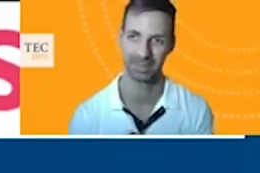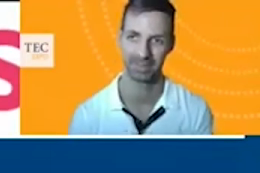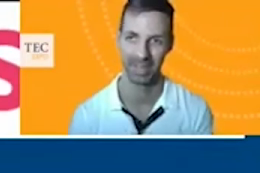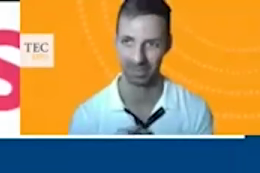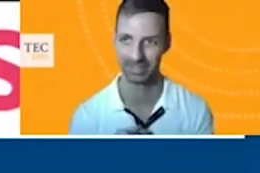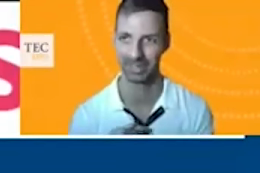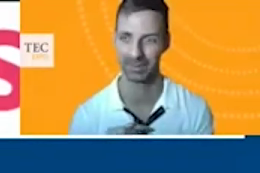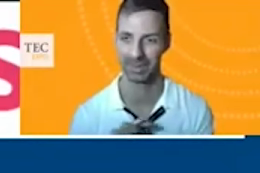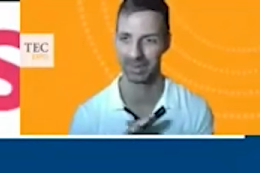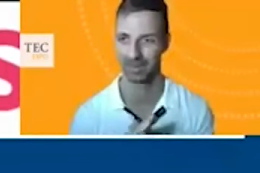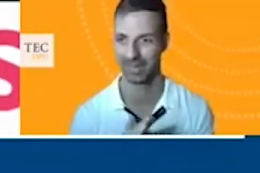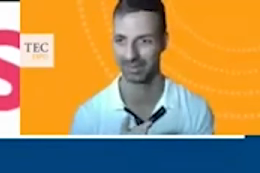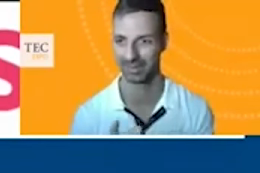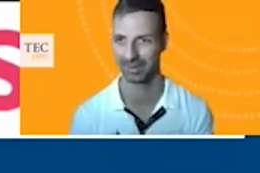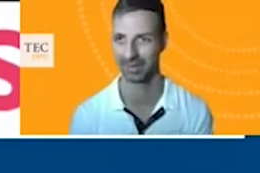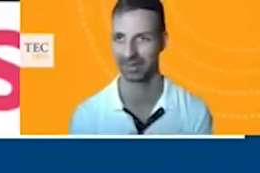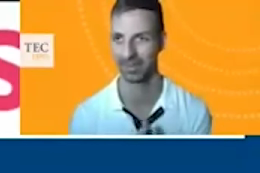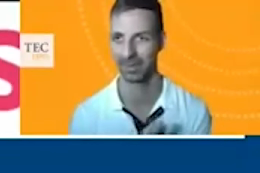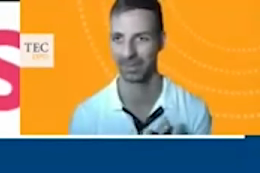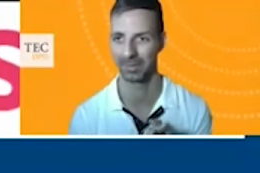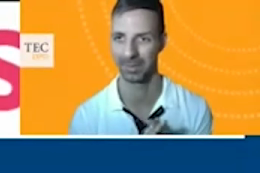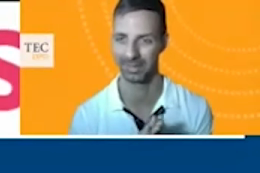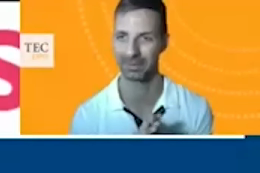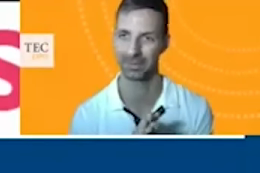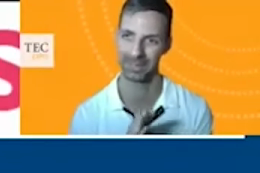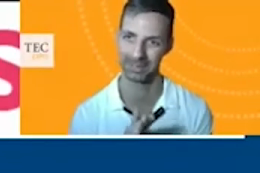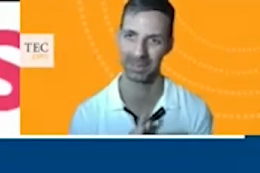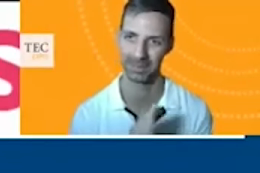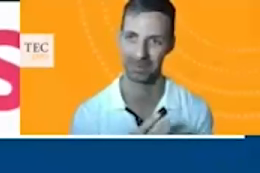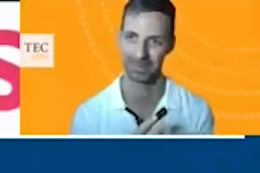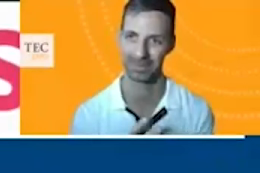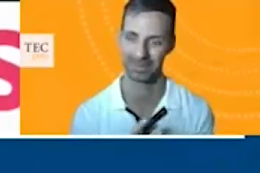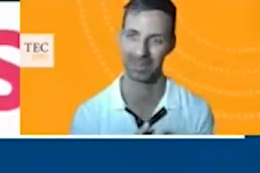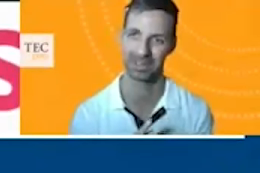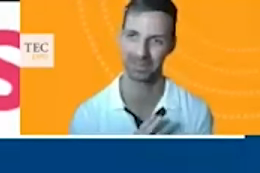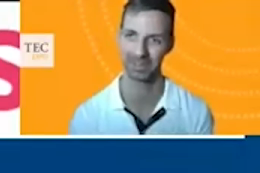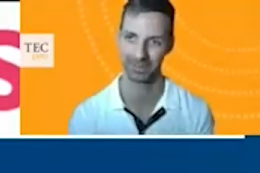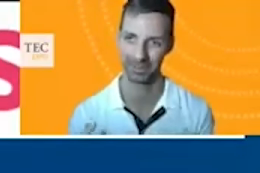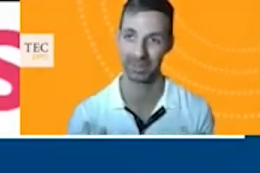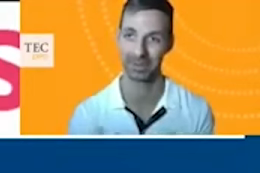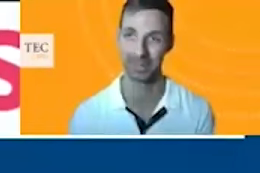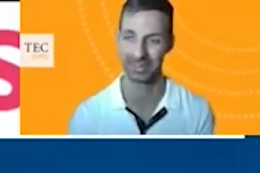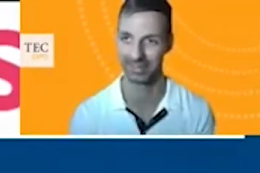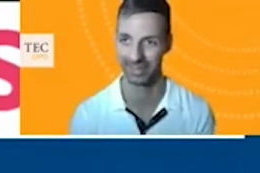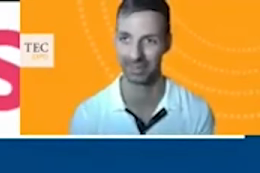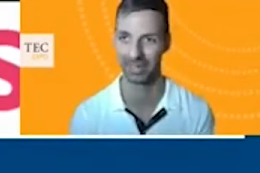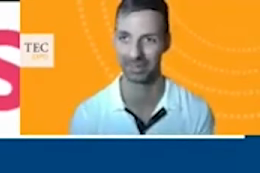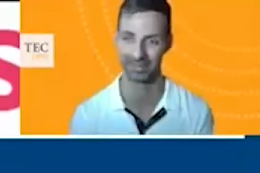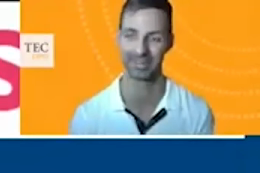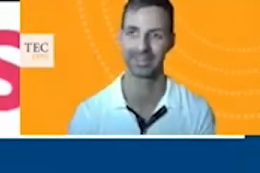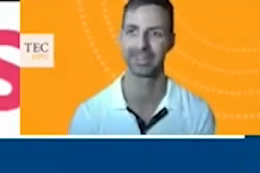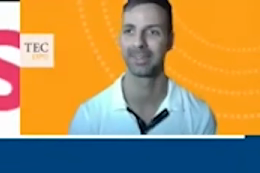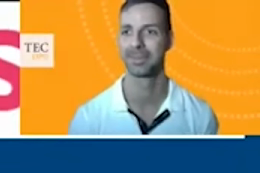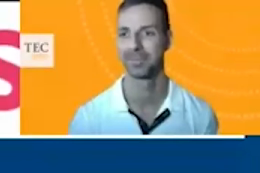happen in GatherTown, and I'm going to ask my colleague Marika to explain us how that works and share the link so we can all meet in that